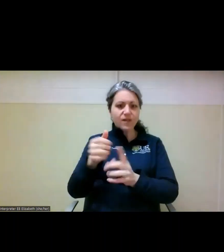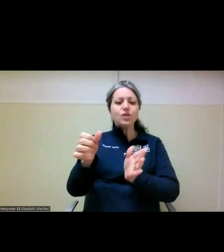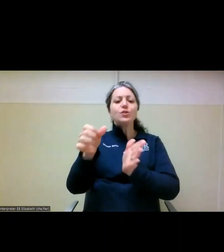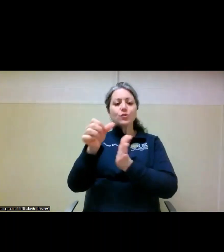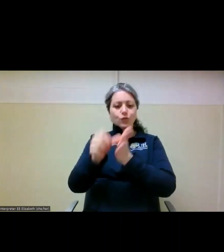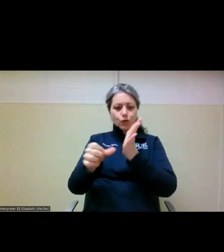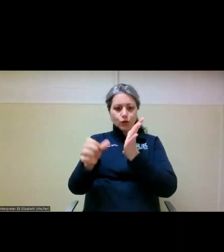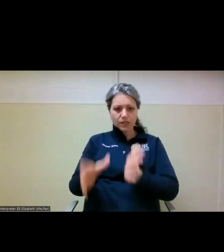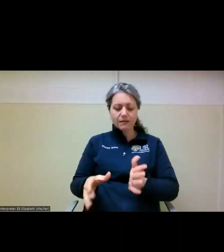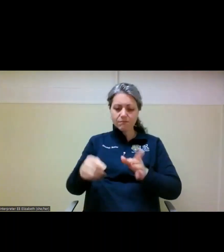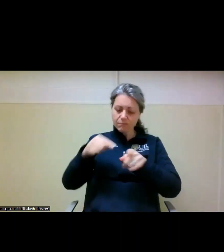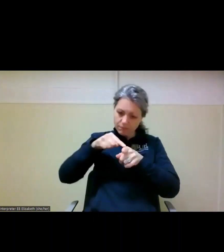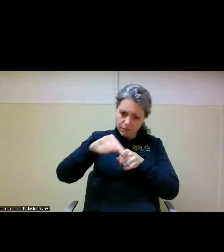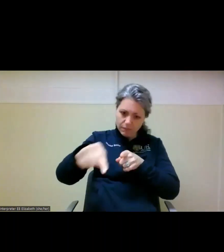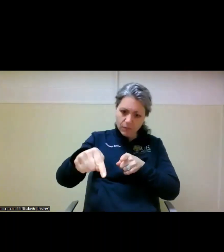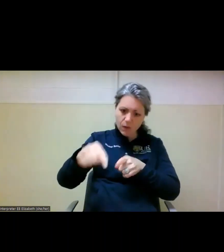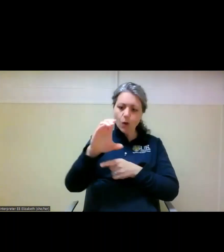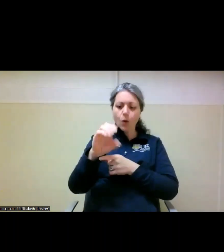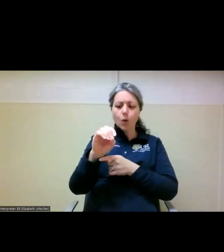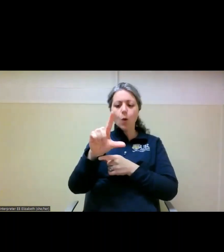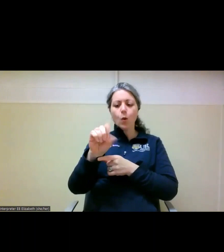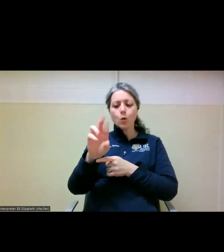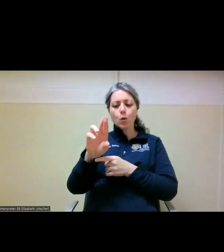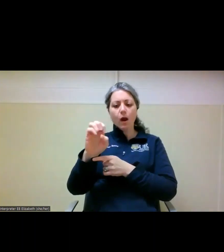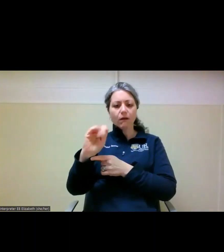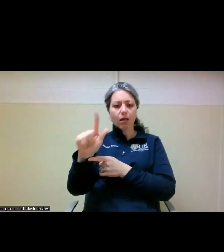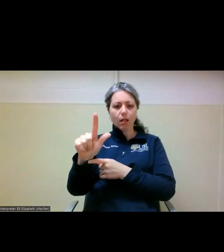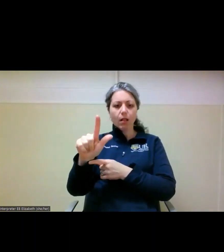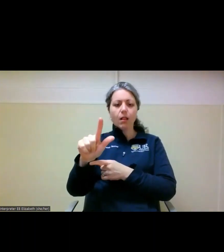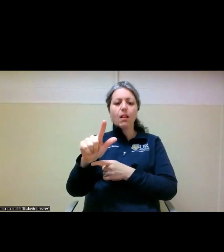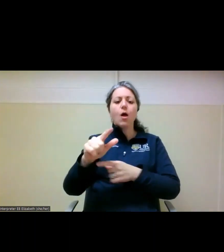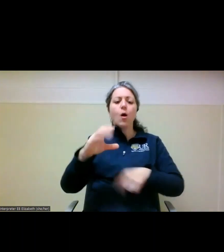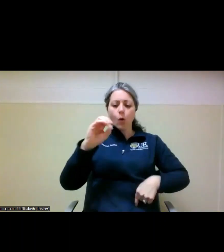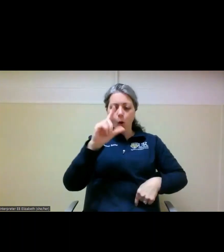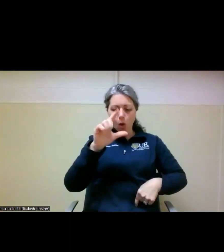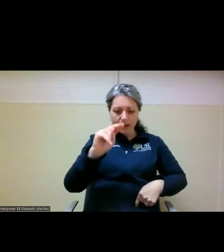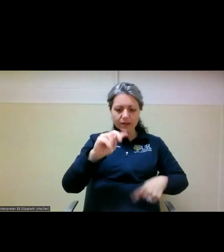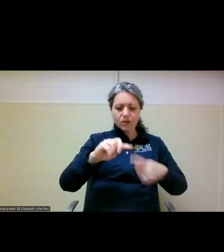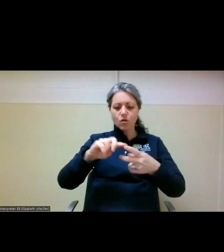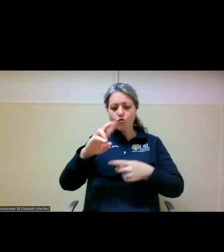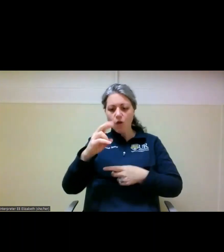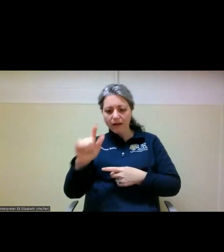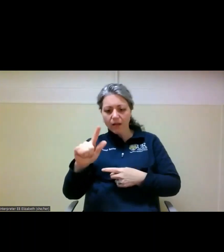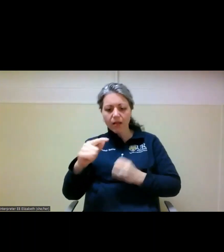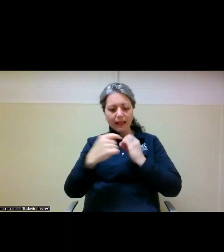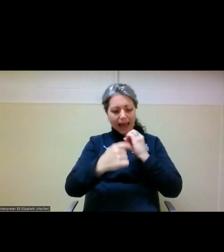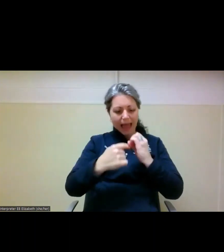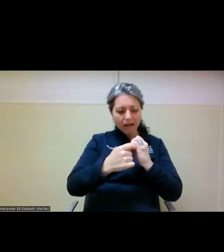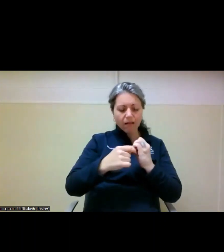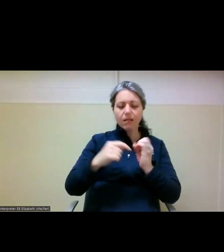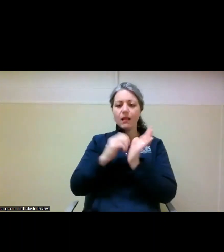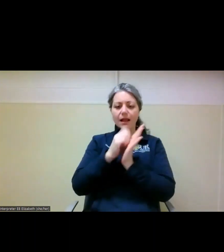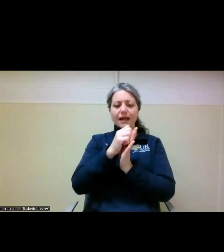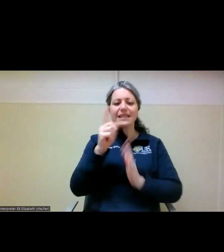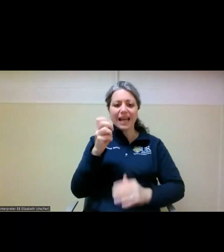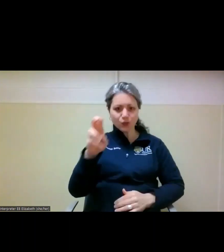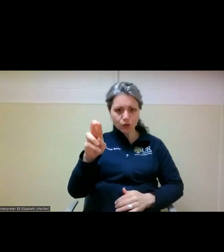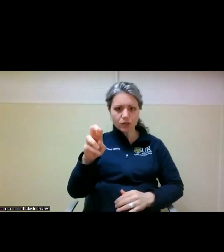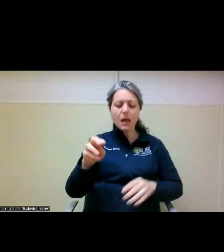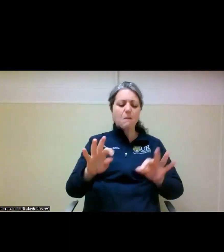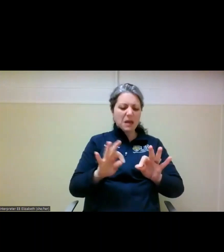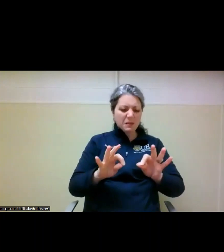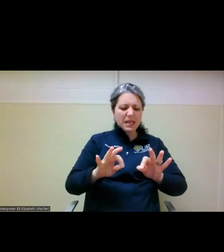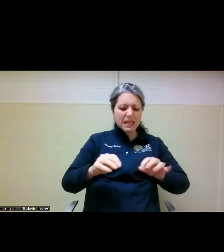in colorectal surgery. He is an expert in colon, rectal, and anal cancers, minimally invasive surgeries, inflammatory